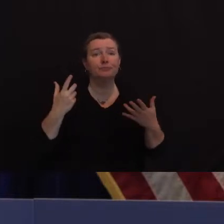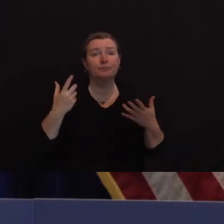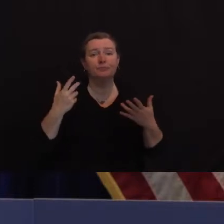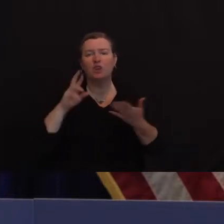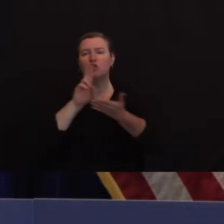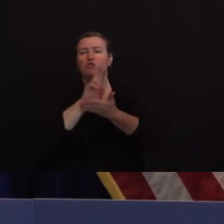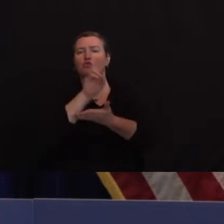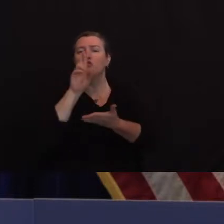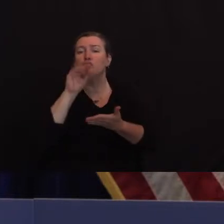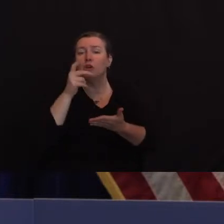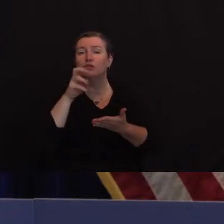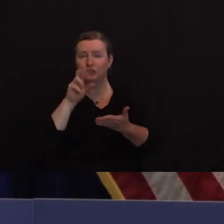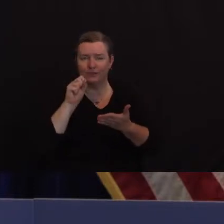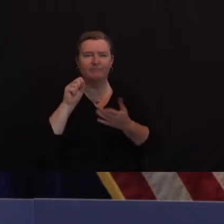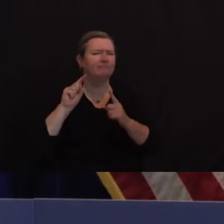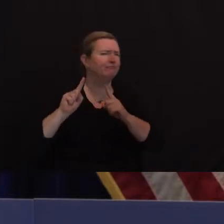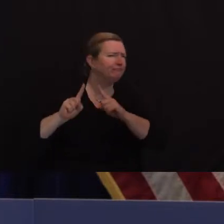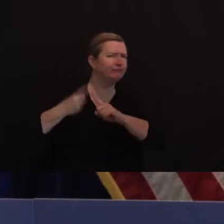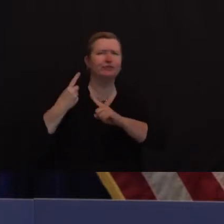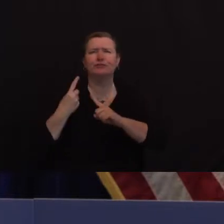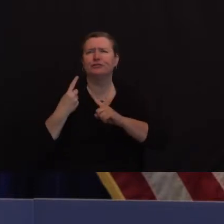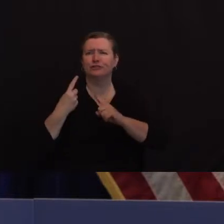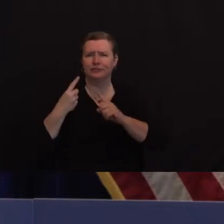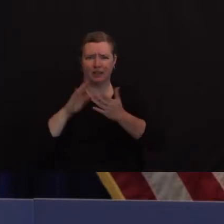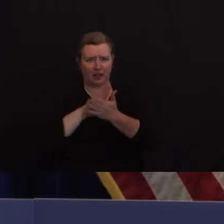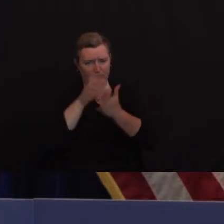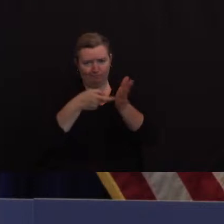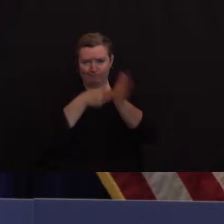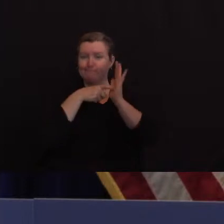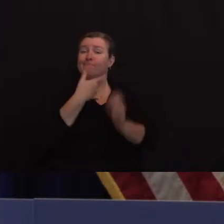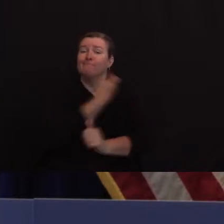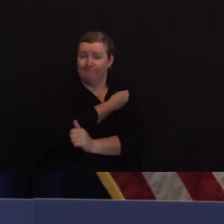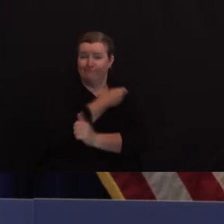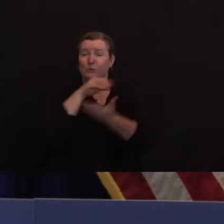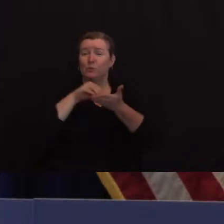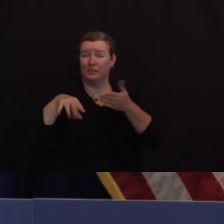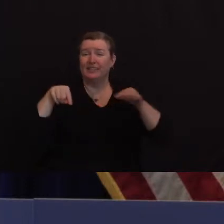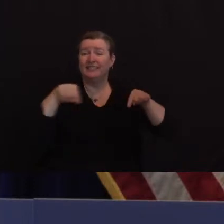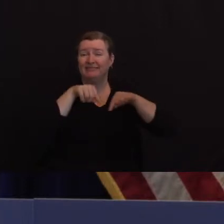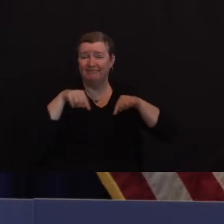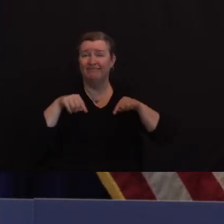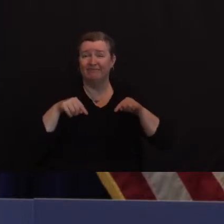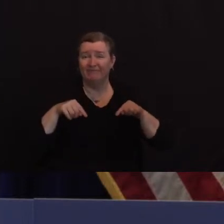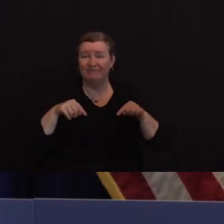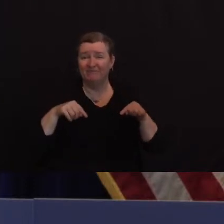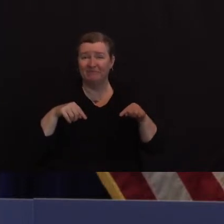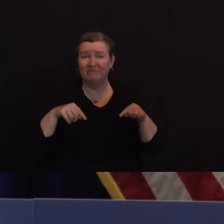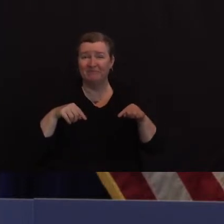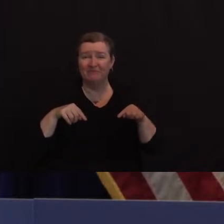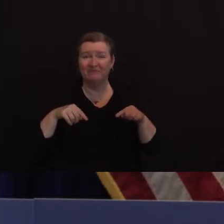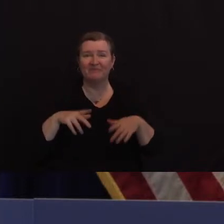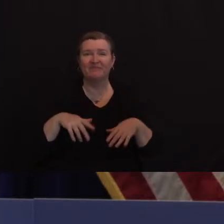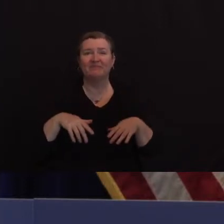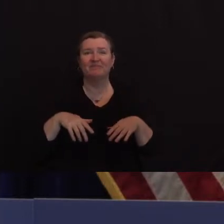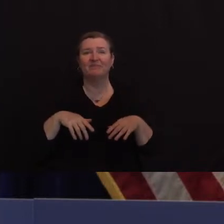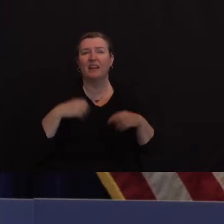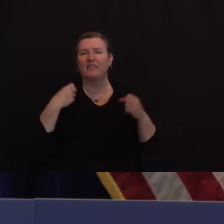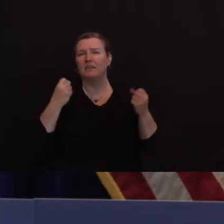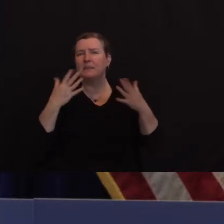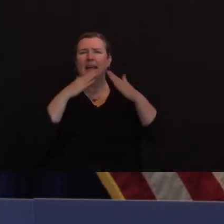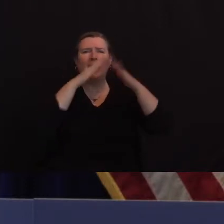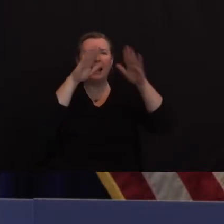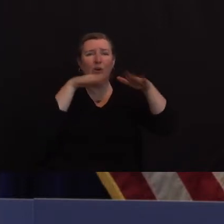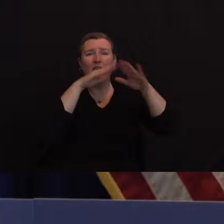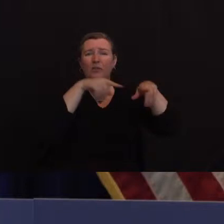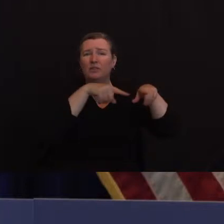that required students to be vaccinated, and the number of off-campus housing skews their census.